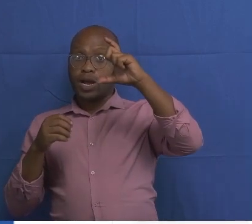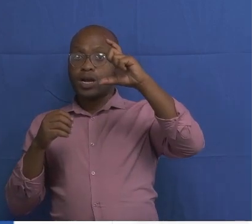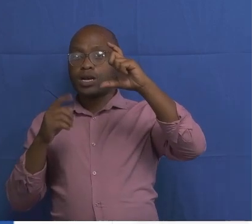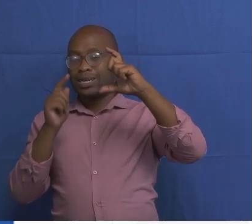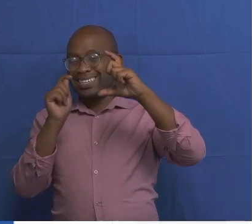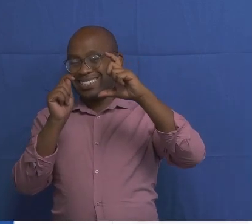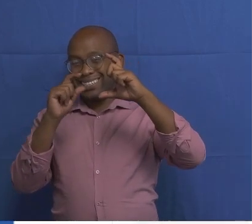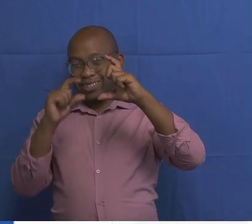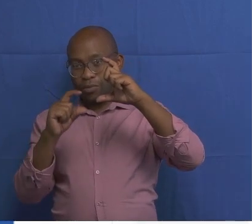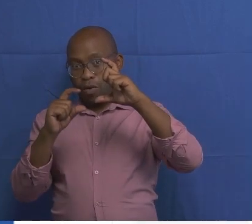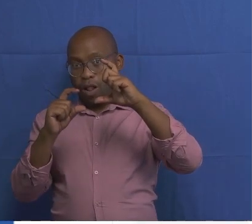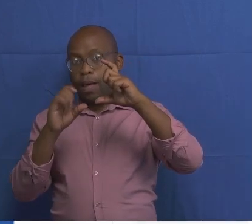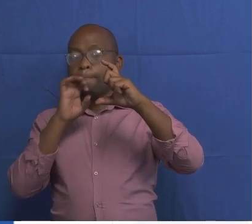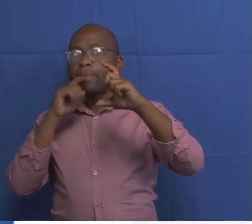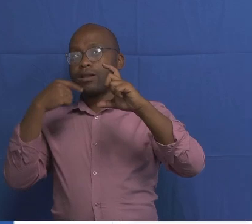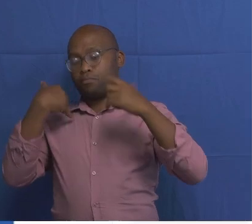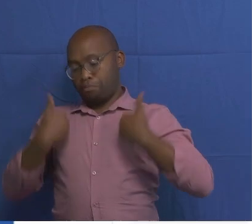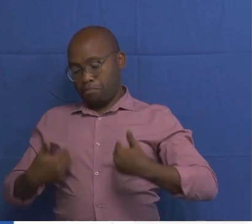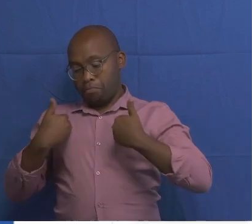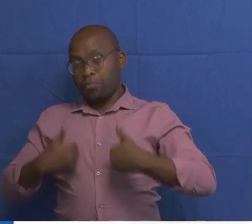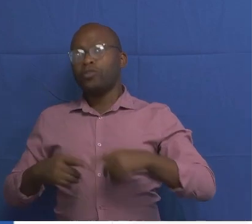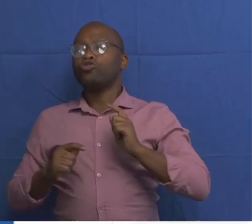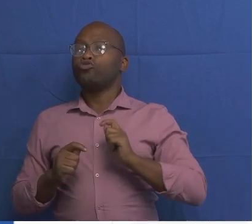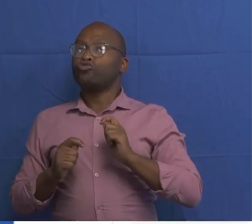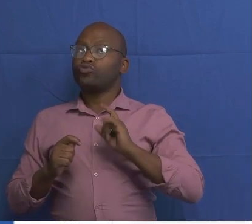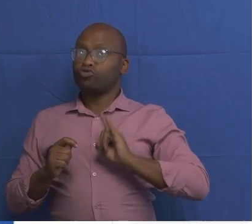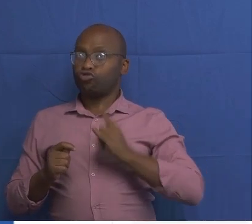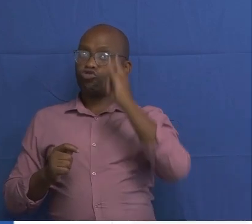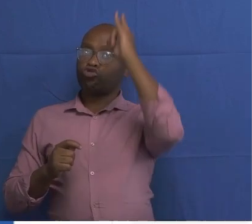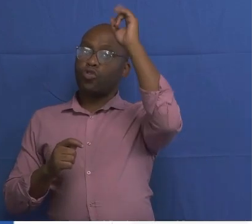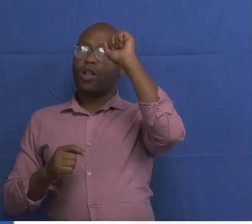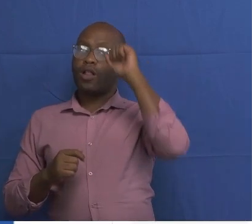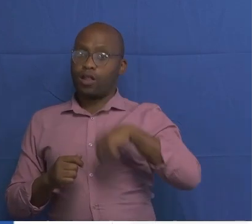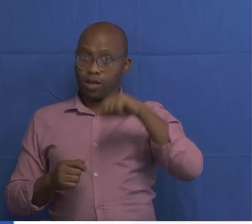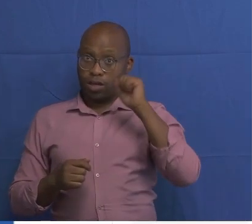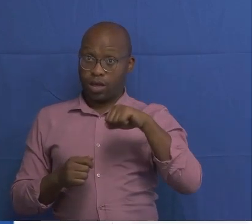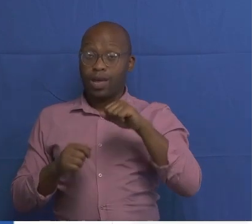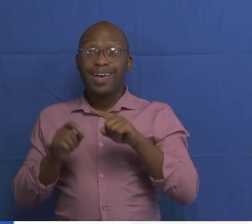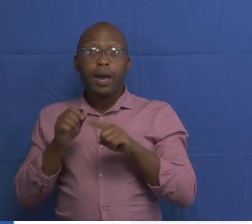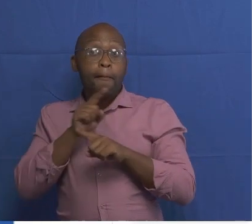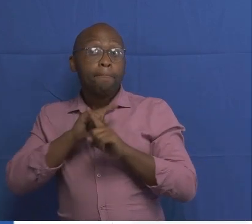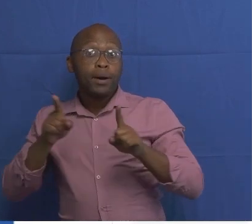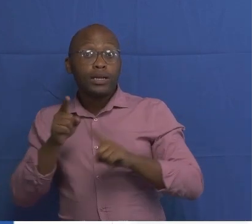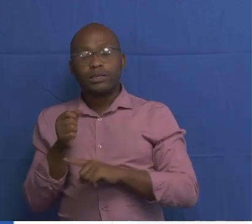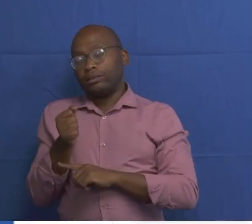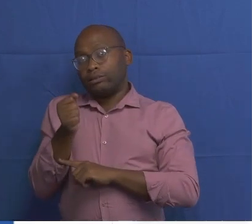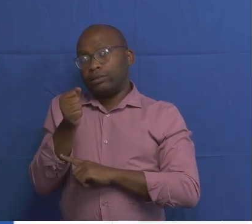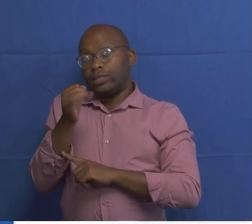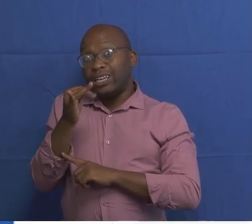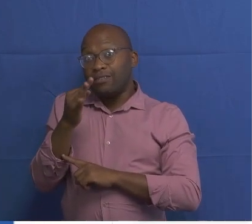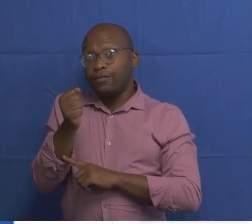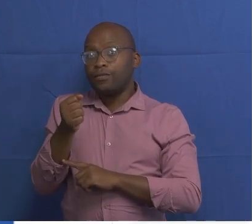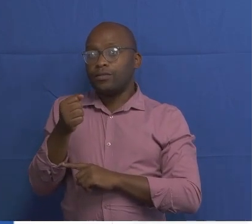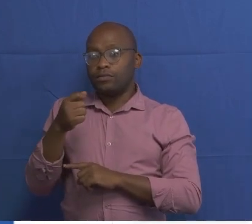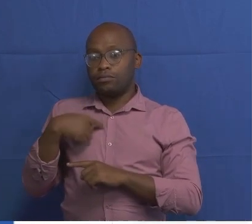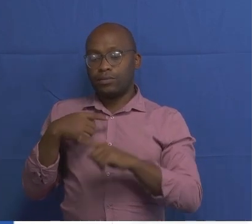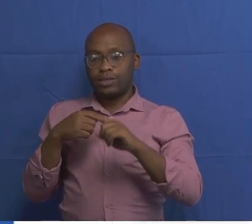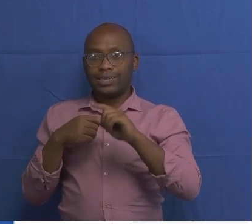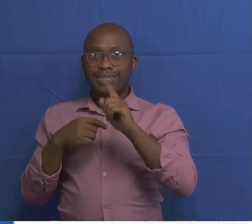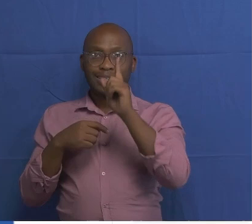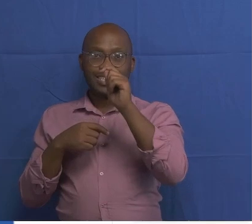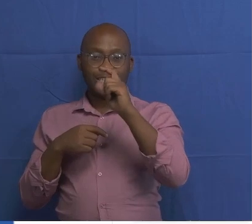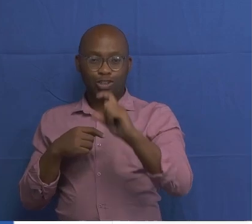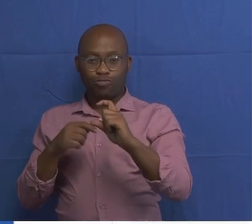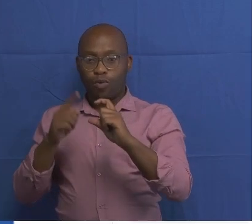is because this recessive allele is masked by the presence of the dominant allele in the